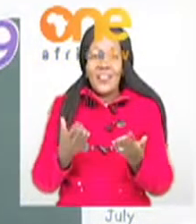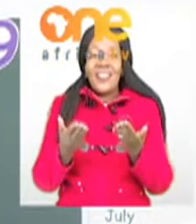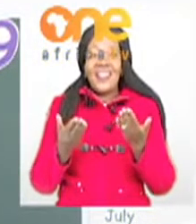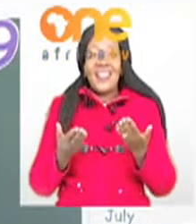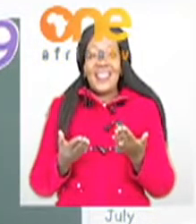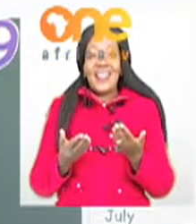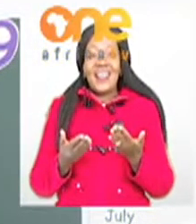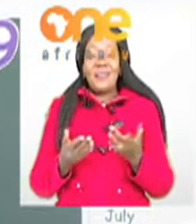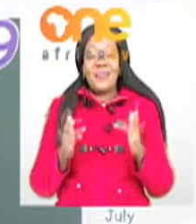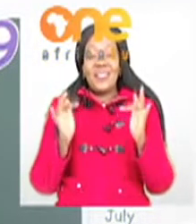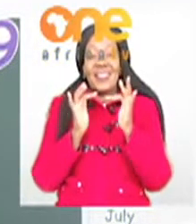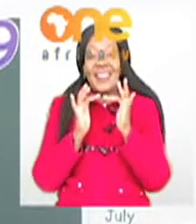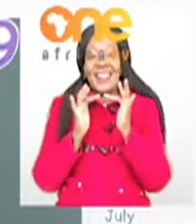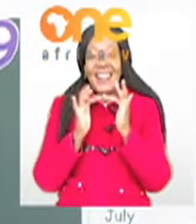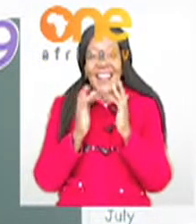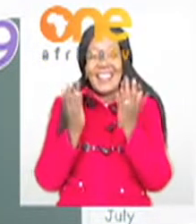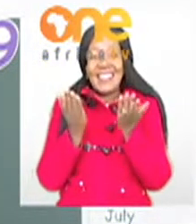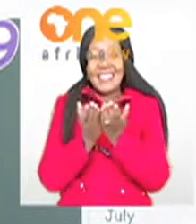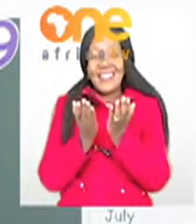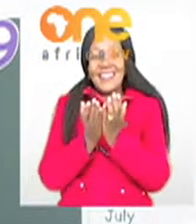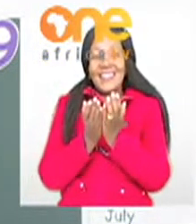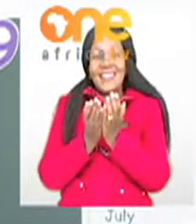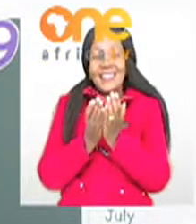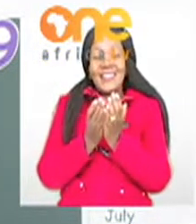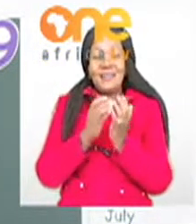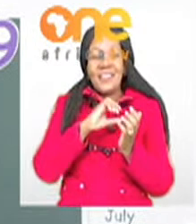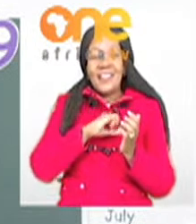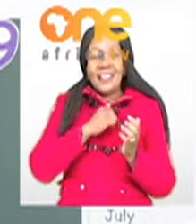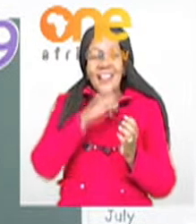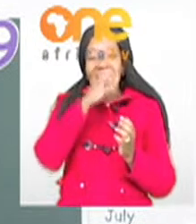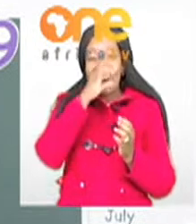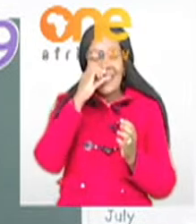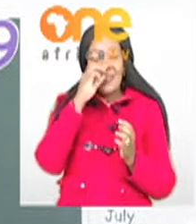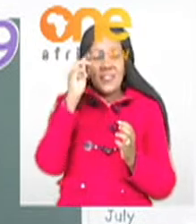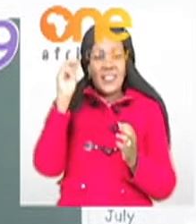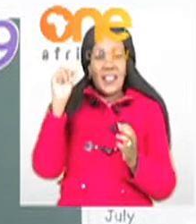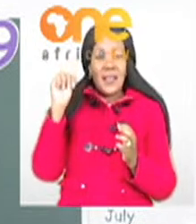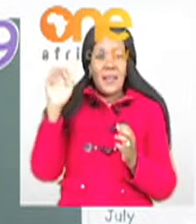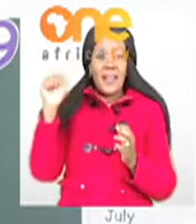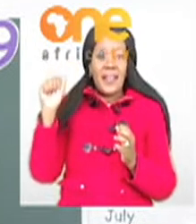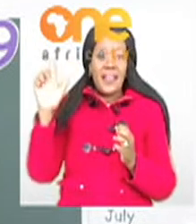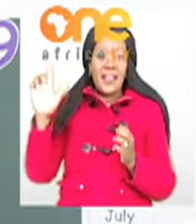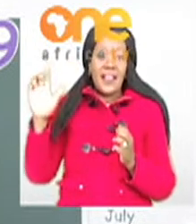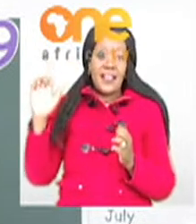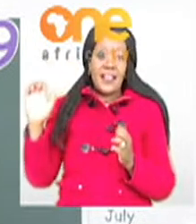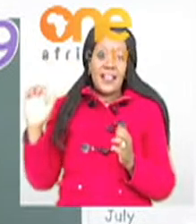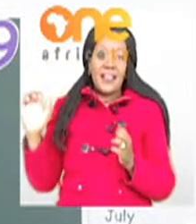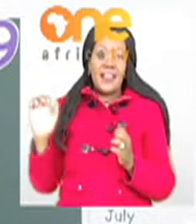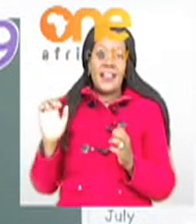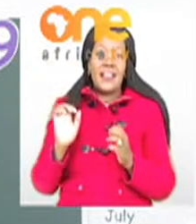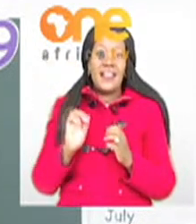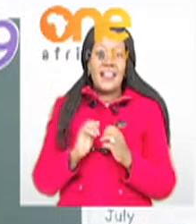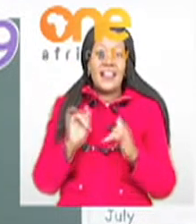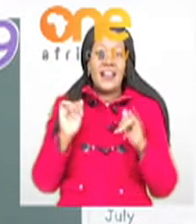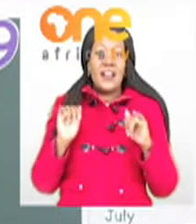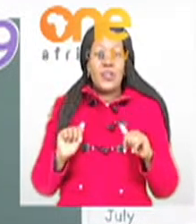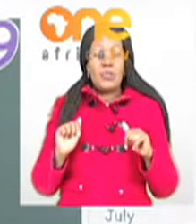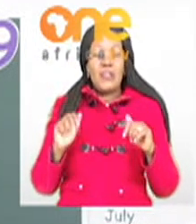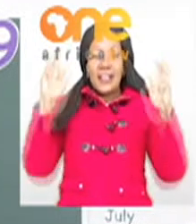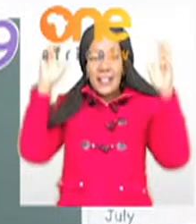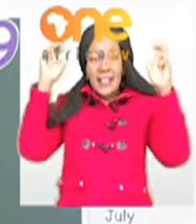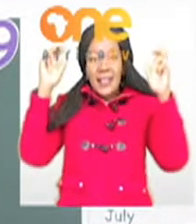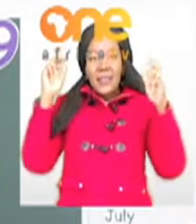Welcome to My Zone Online School. My name is Teacher Netsai. Today's theme